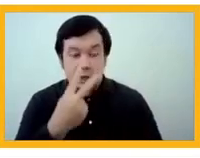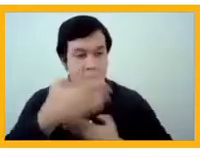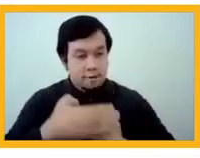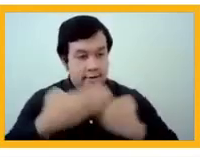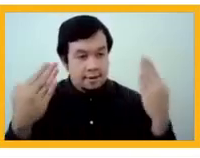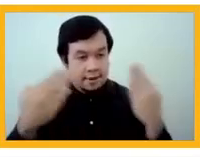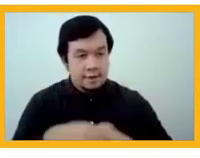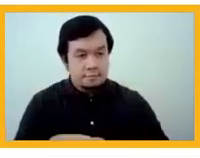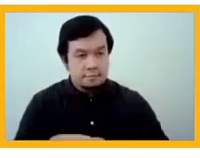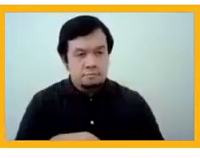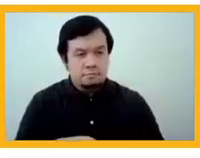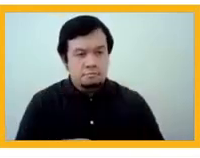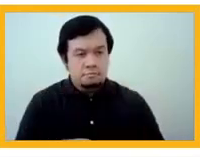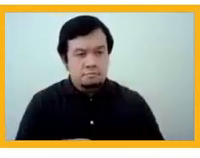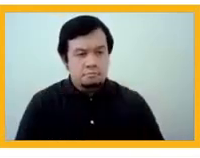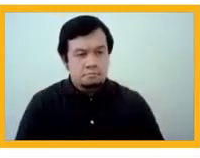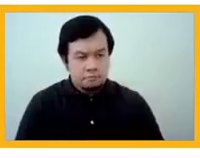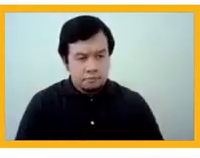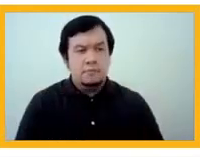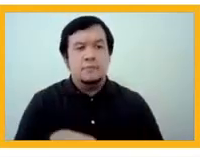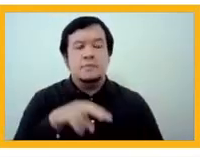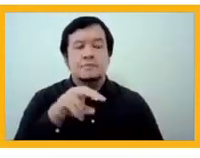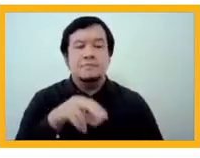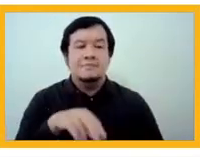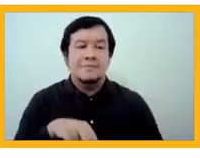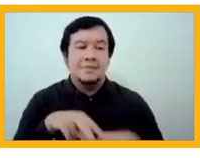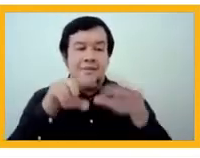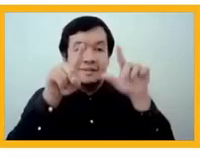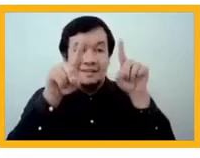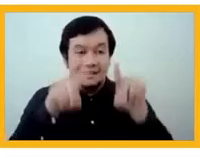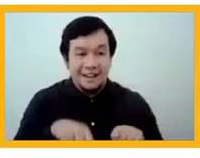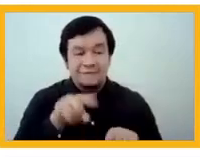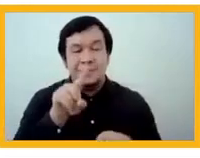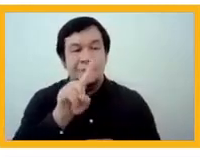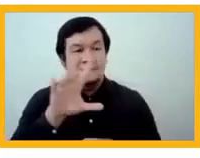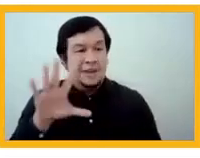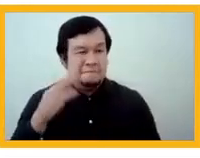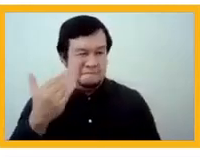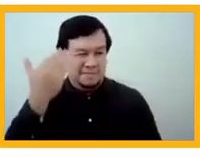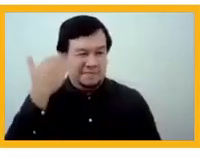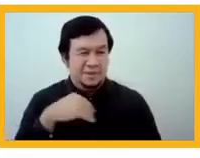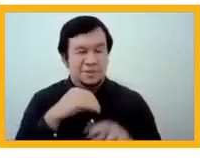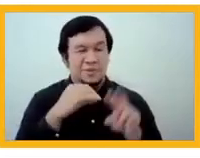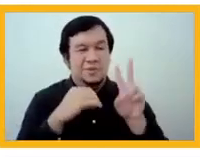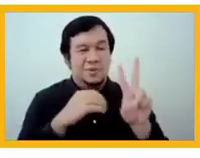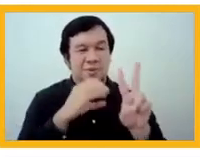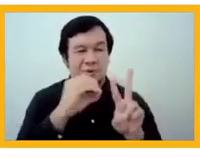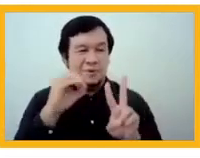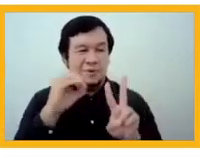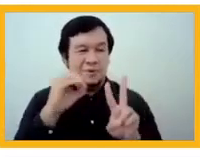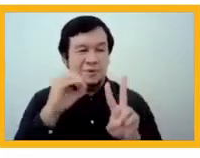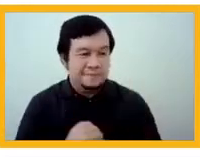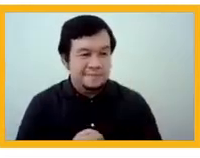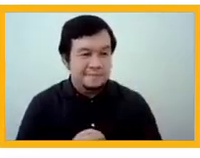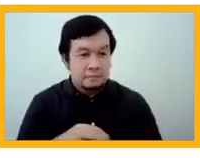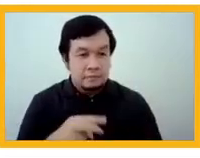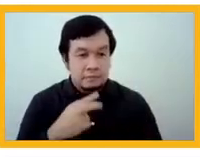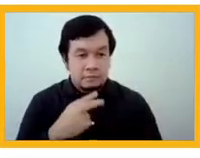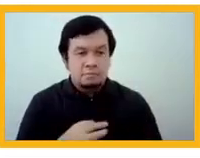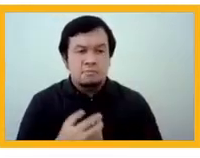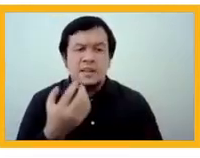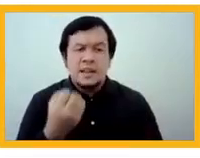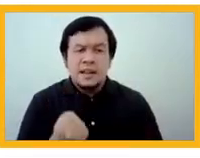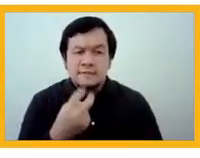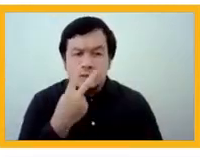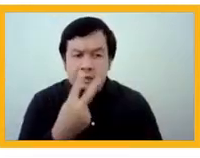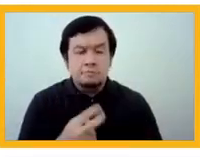you see on the x-axis is that the kids are at grade 2, 3, 4, 5, 6 in grade 8. And so now the